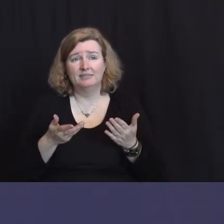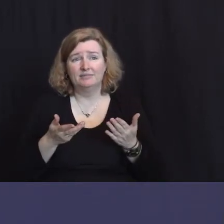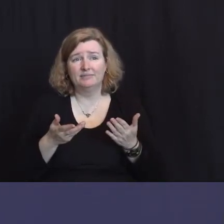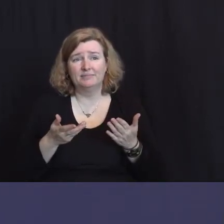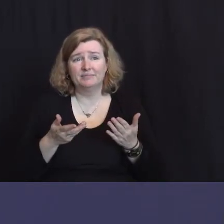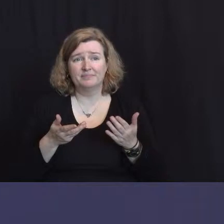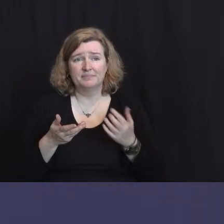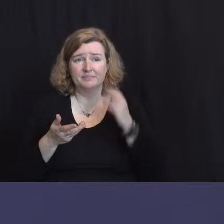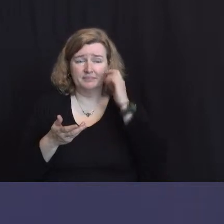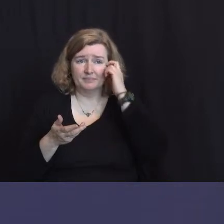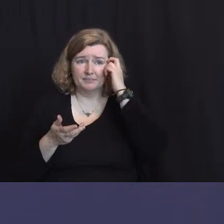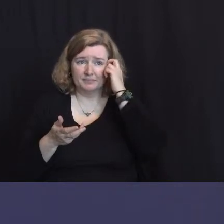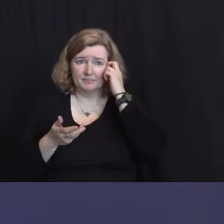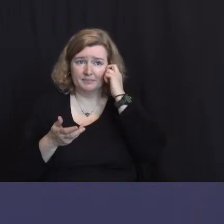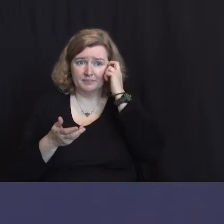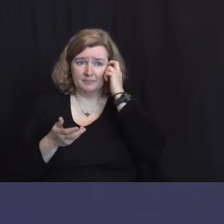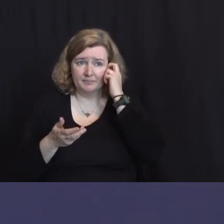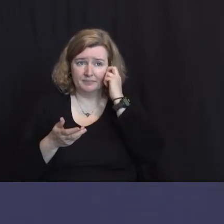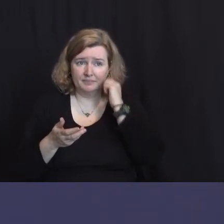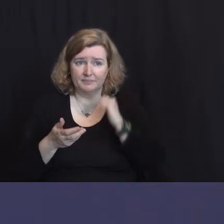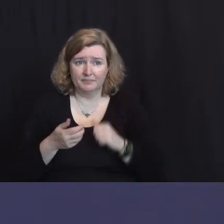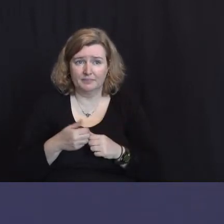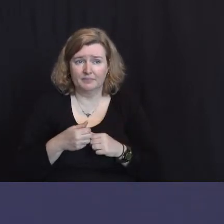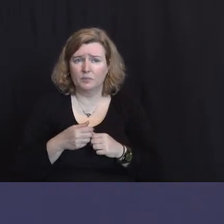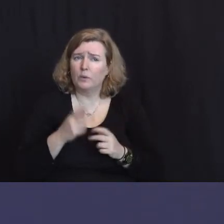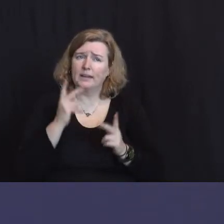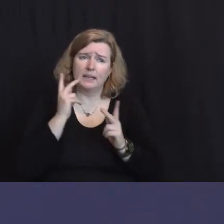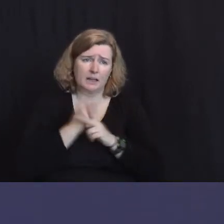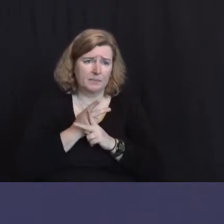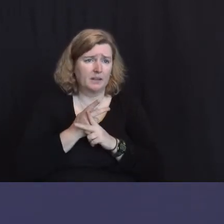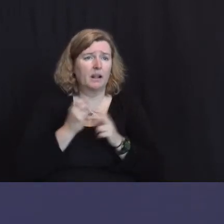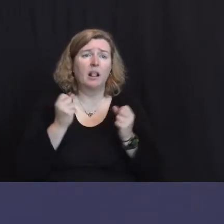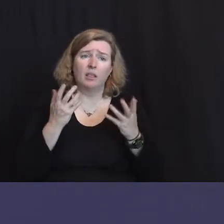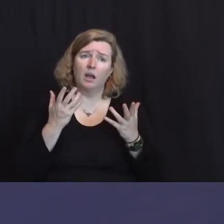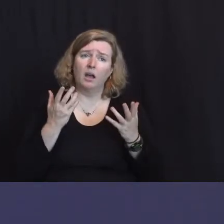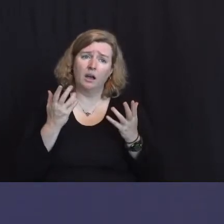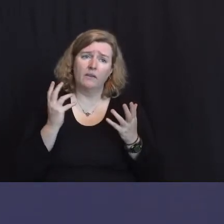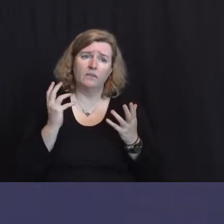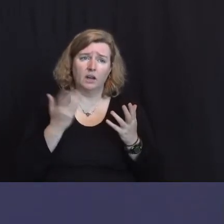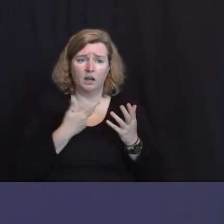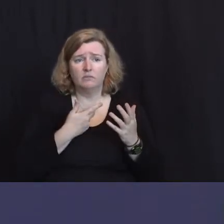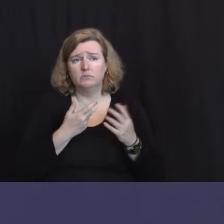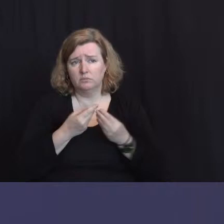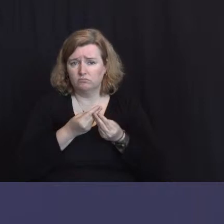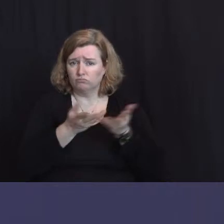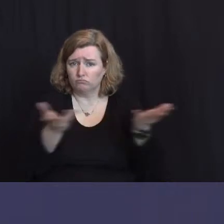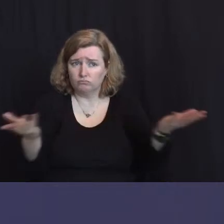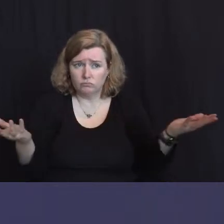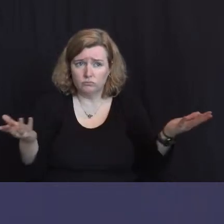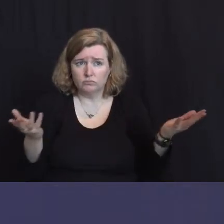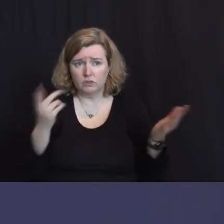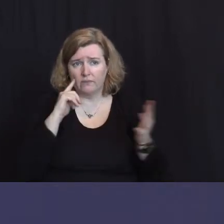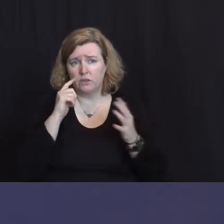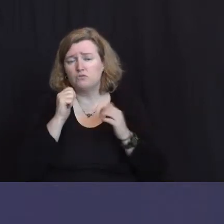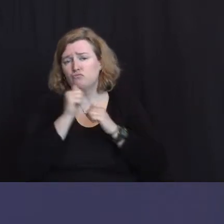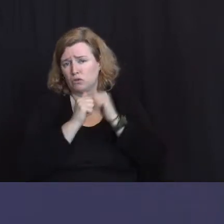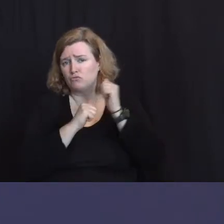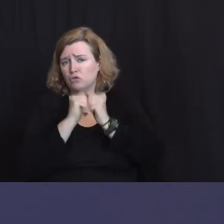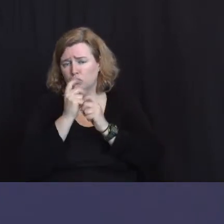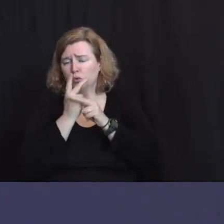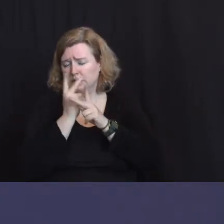lot of our distribution infrastructure in place. And that's going to be a broader, more